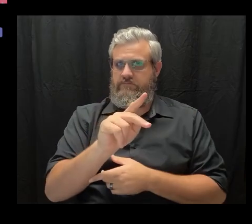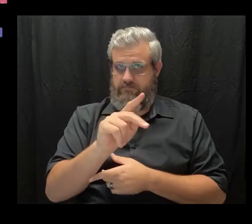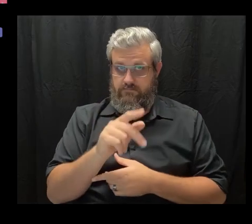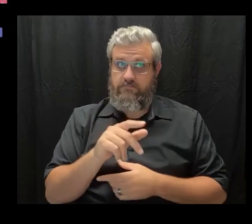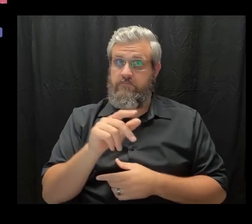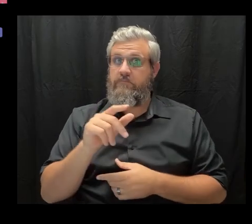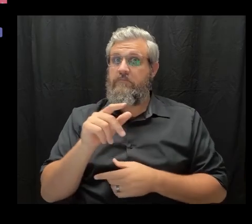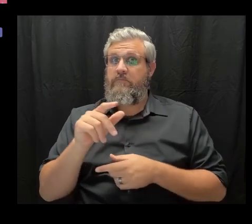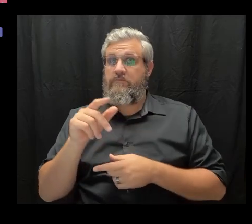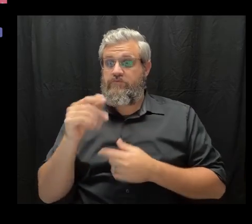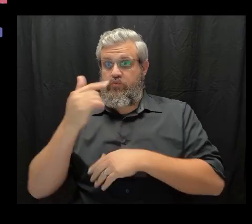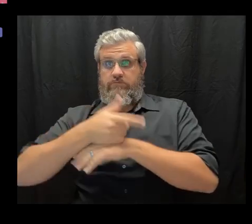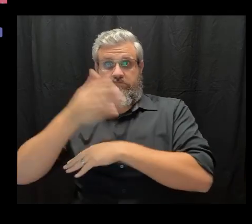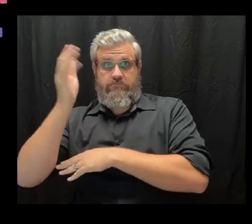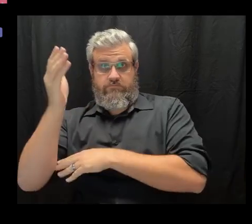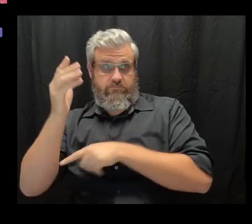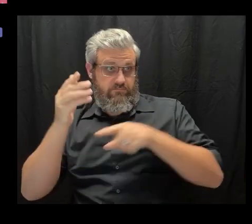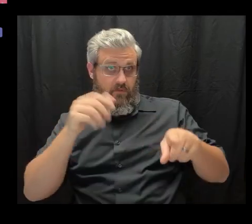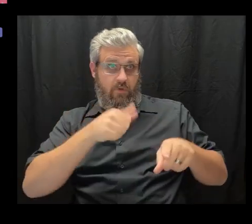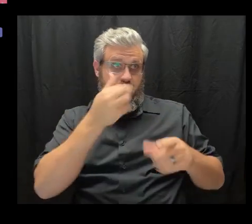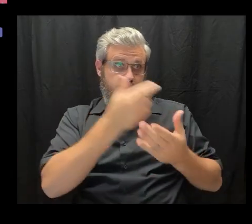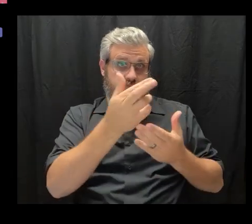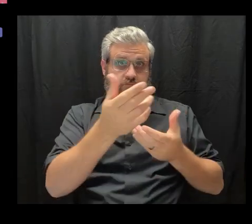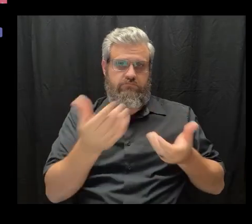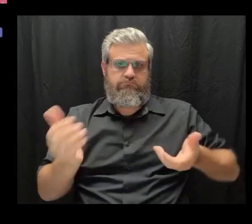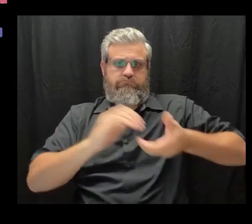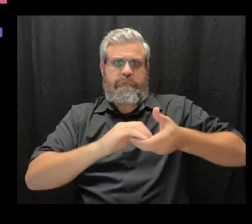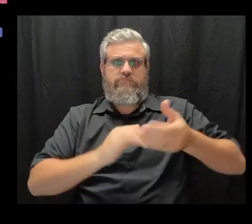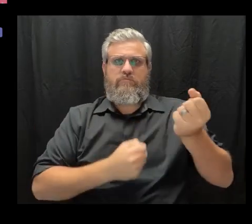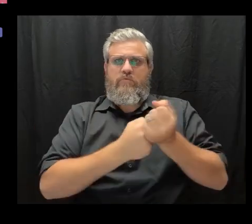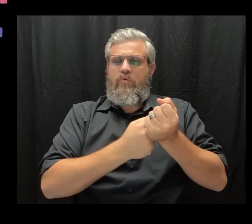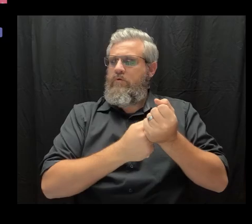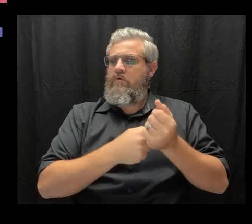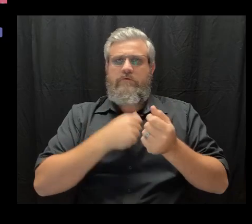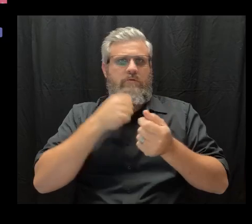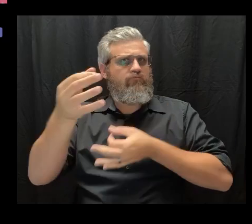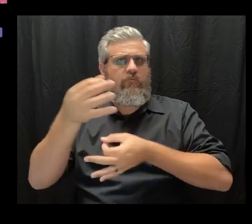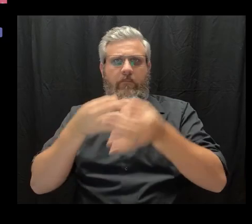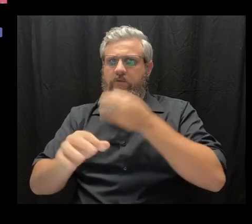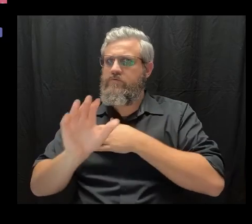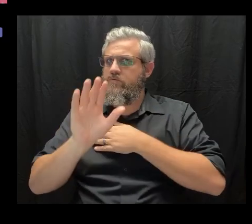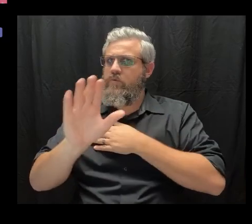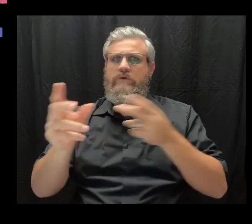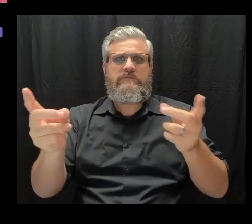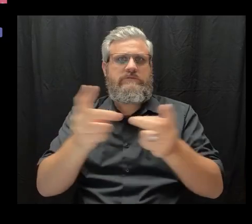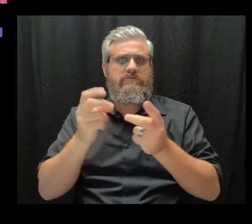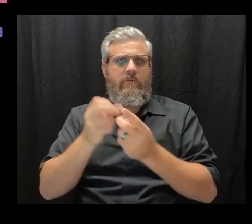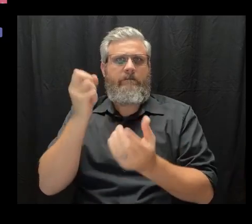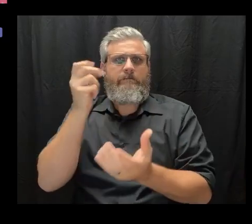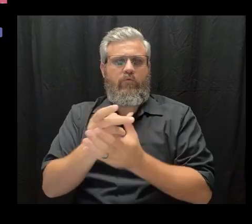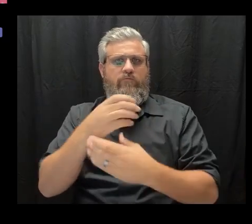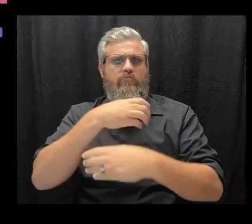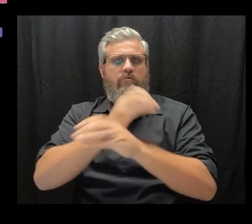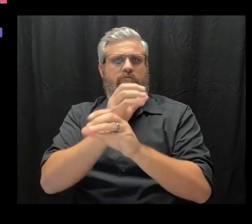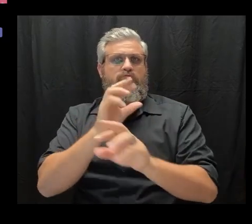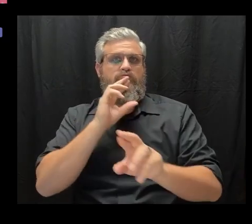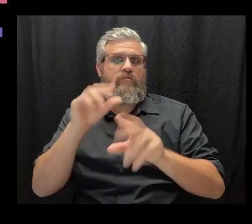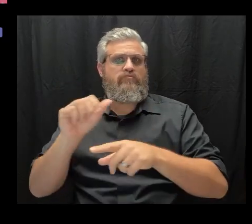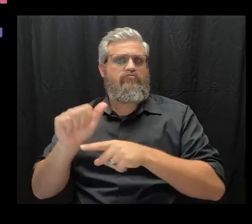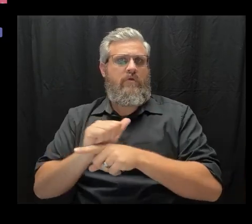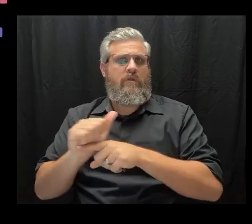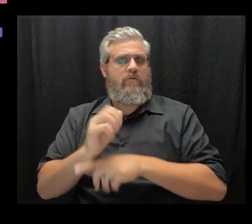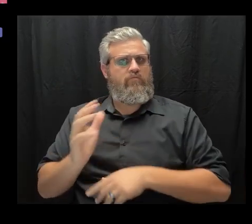accompanying presentation are intended to support, not replace, your district's approved crisis response training and protocols. They